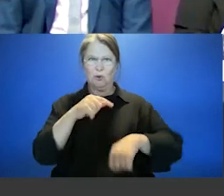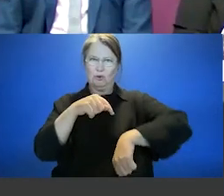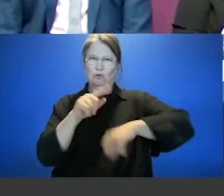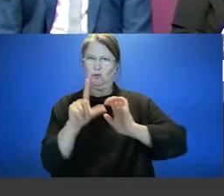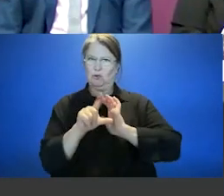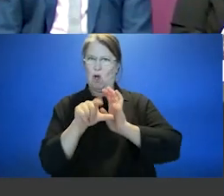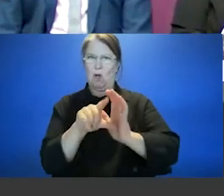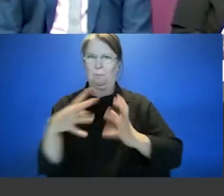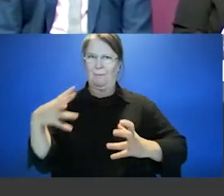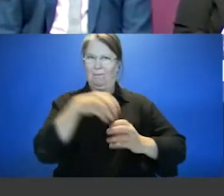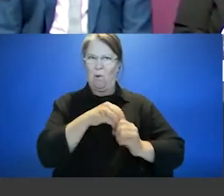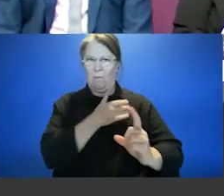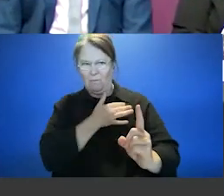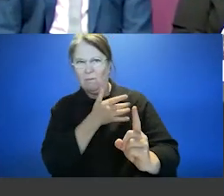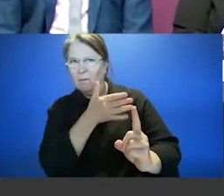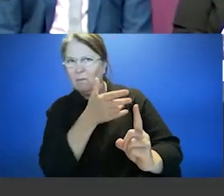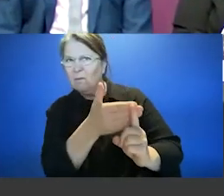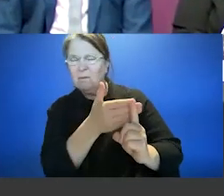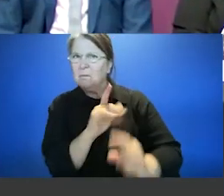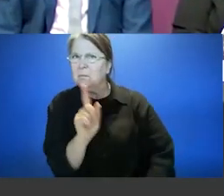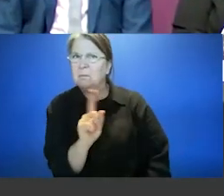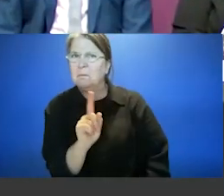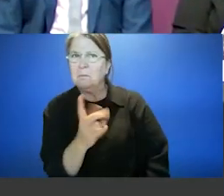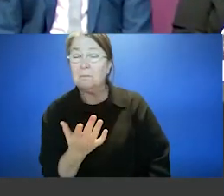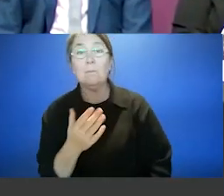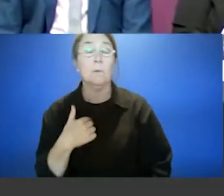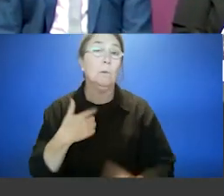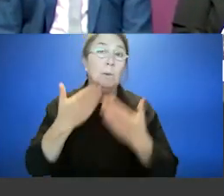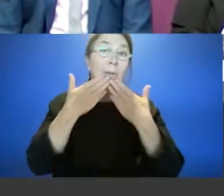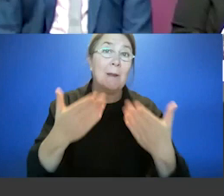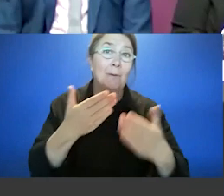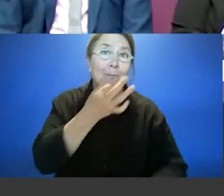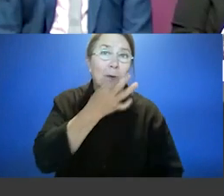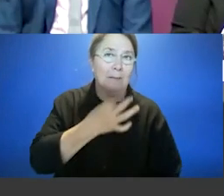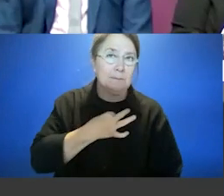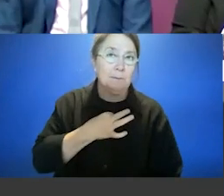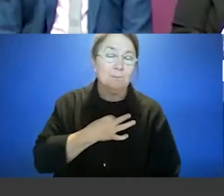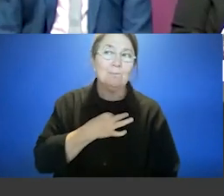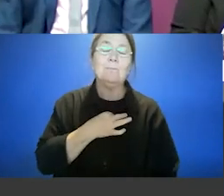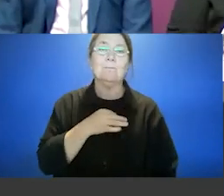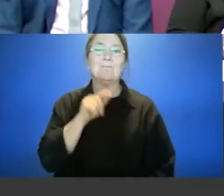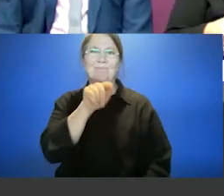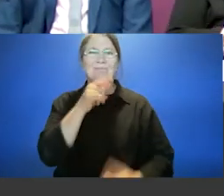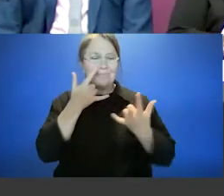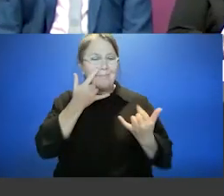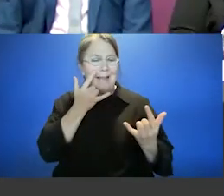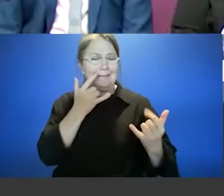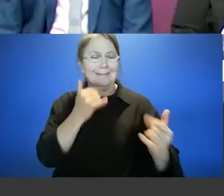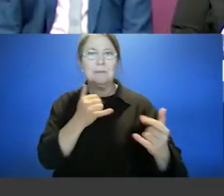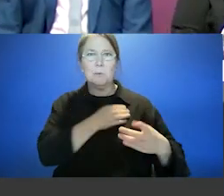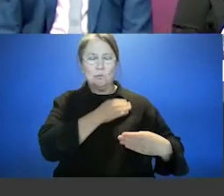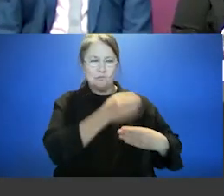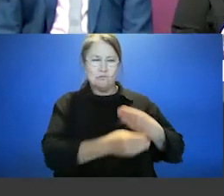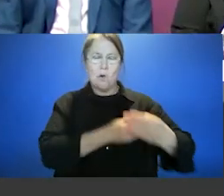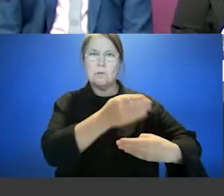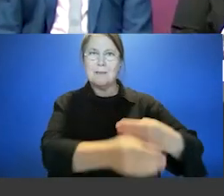that's a really good question. Thanks for asking, everyone. The assessment process does take into